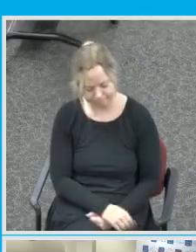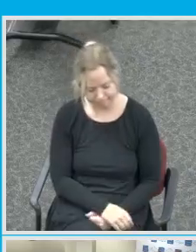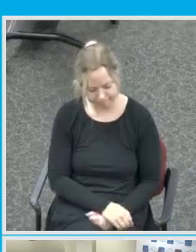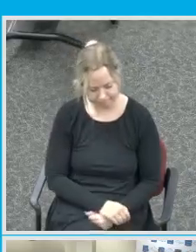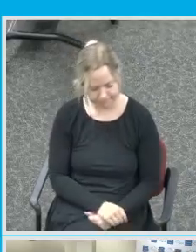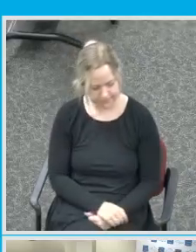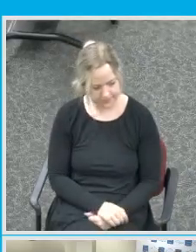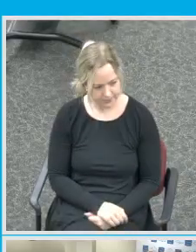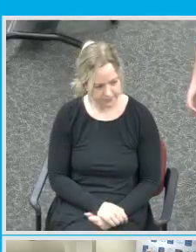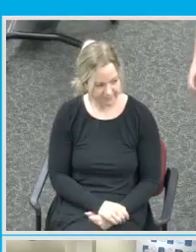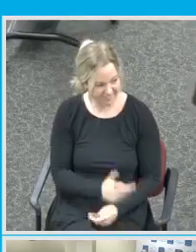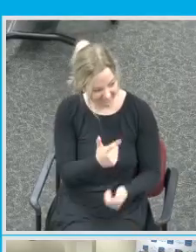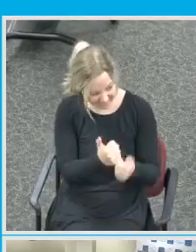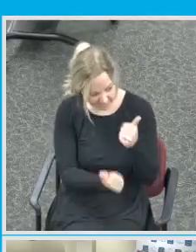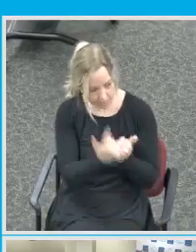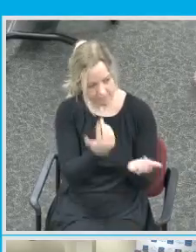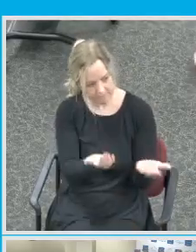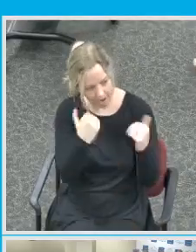Yeah, everyone.